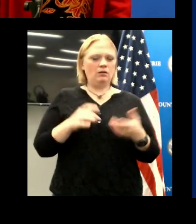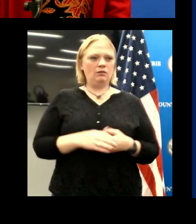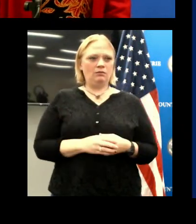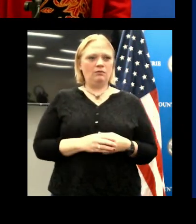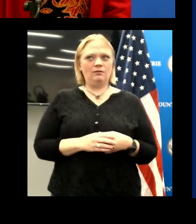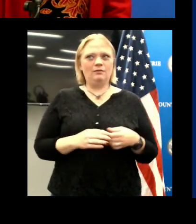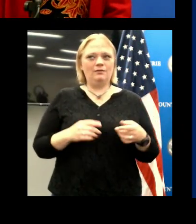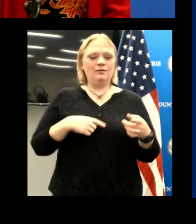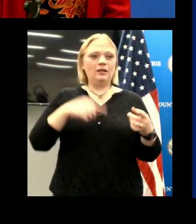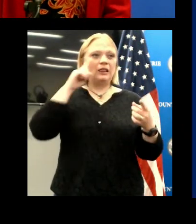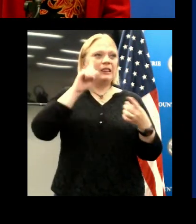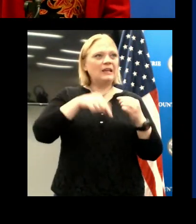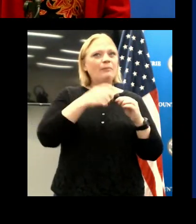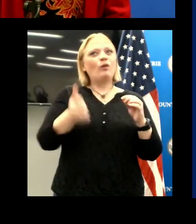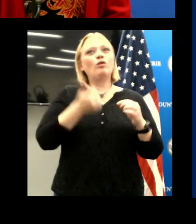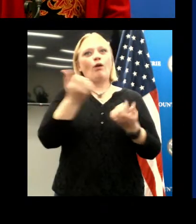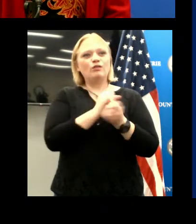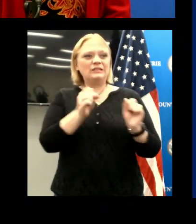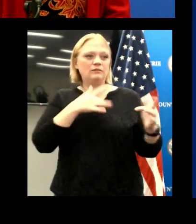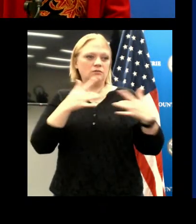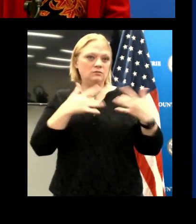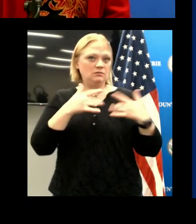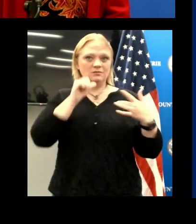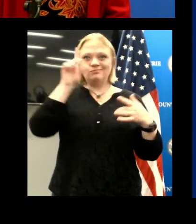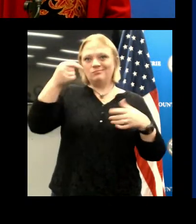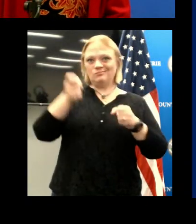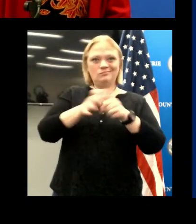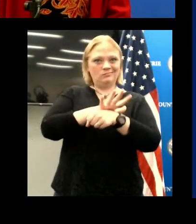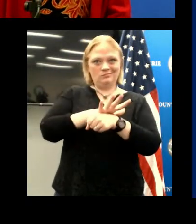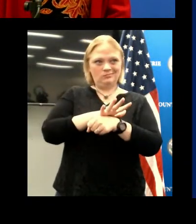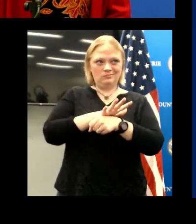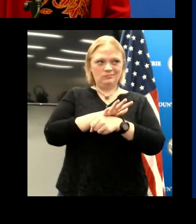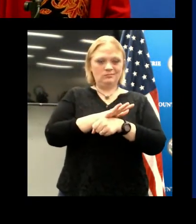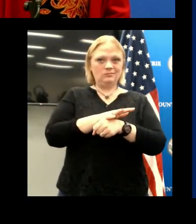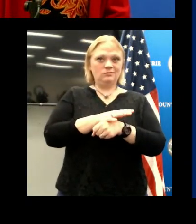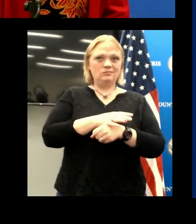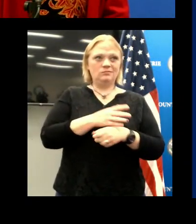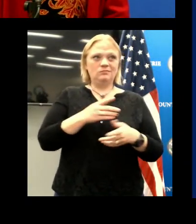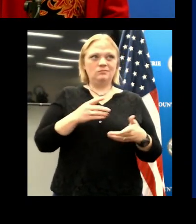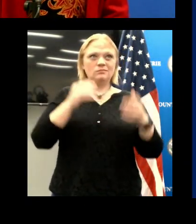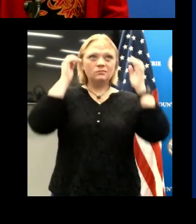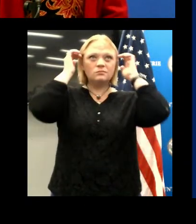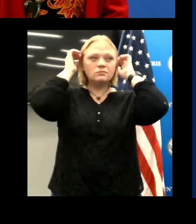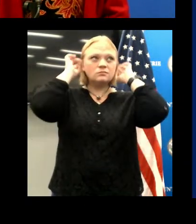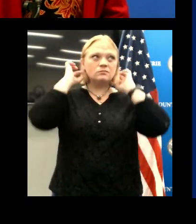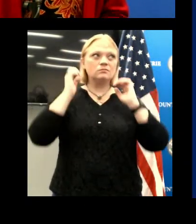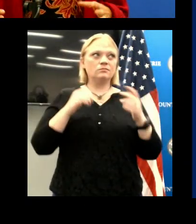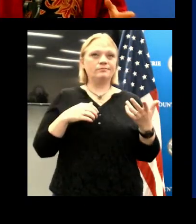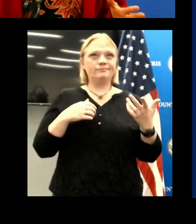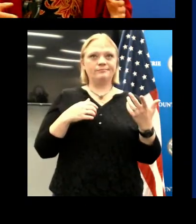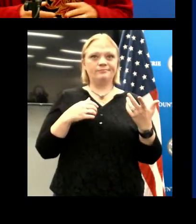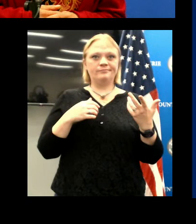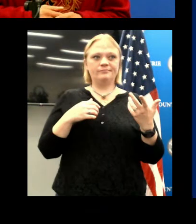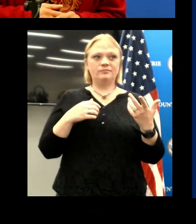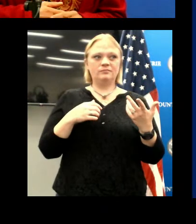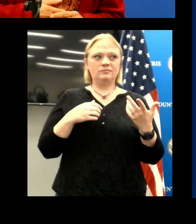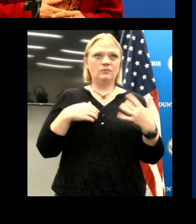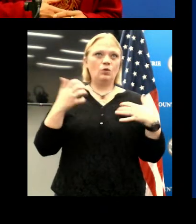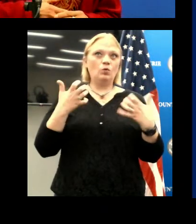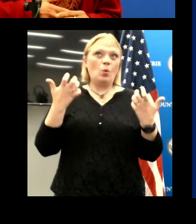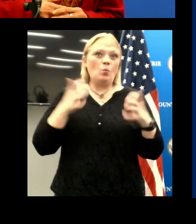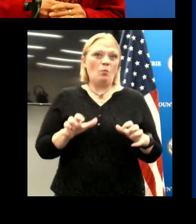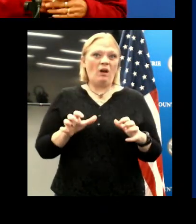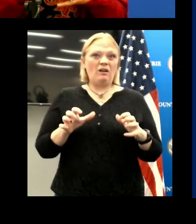think about other safety concerns besides COVID-19. Costume safety. Don't want anything to catch on